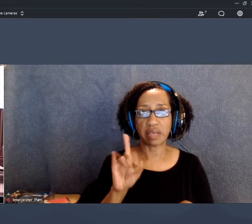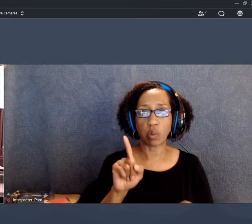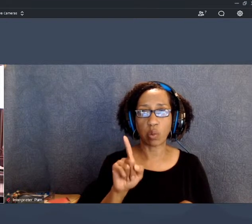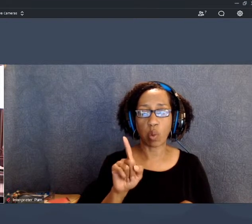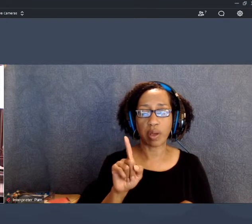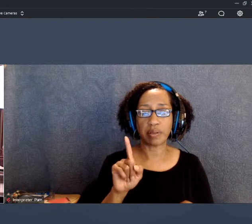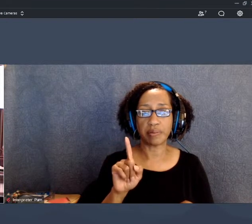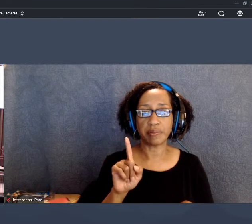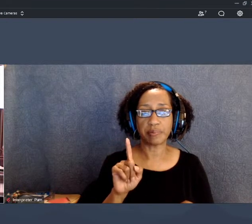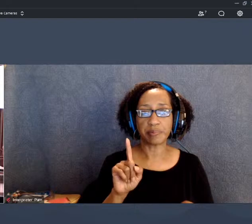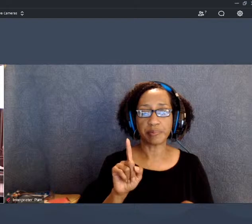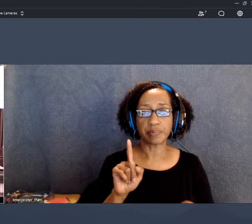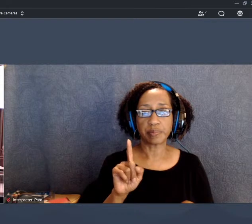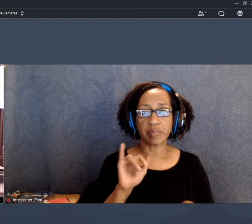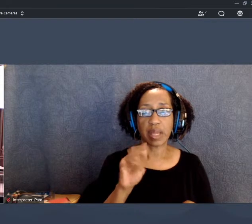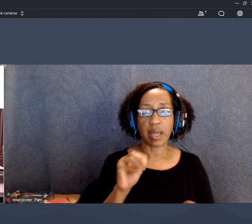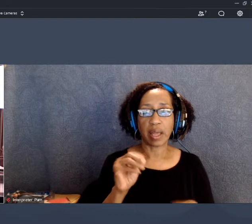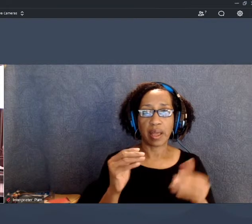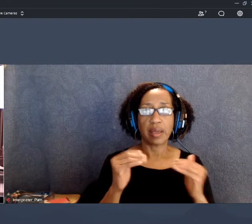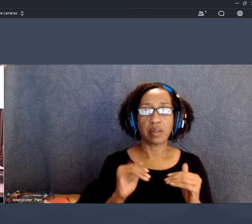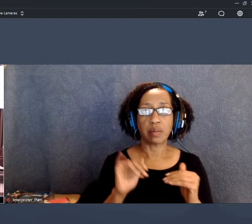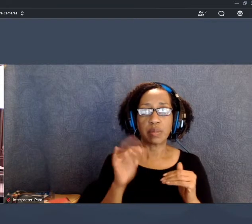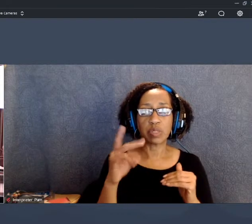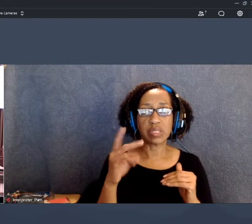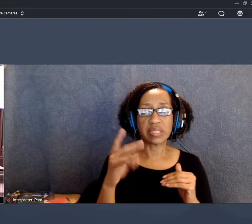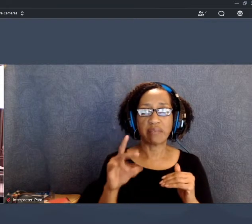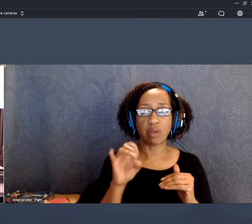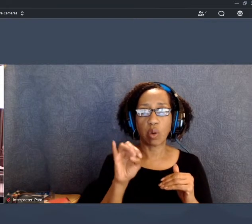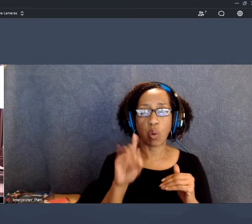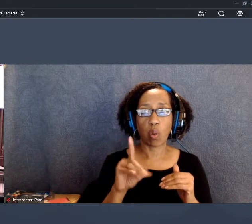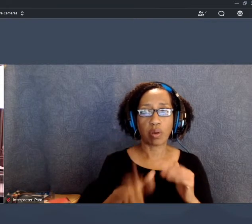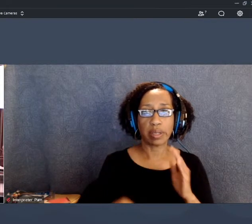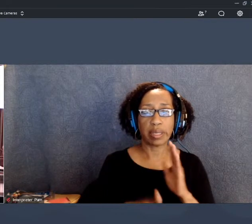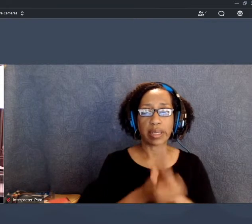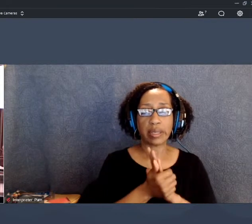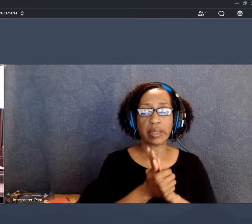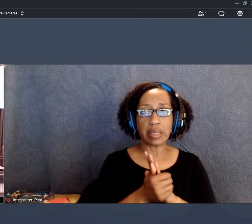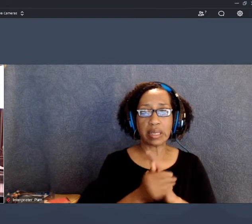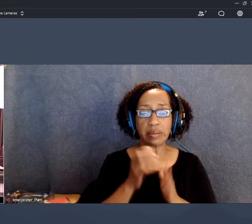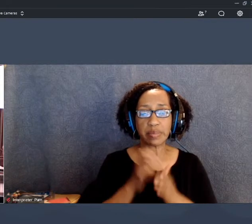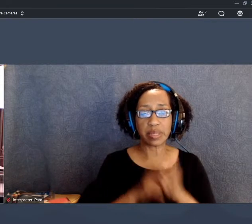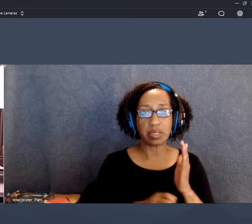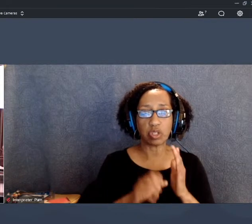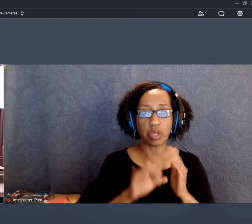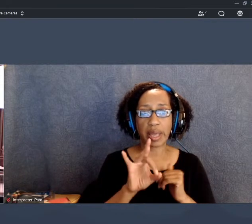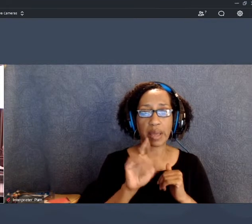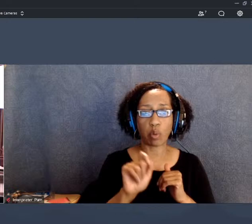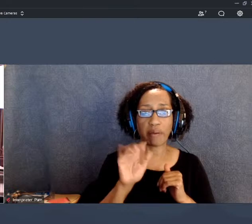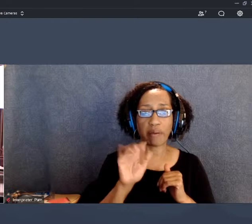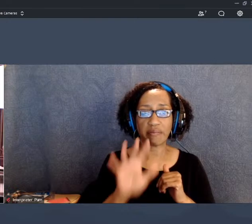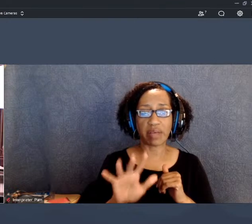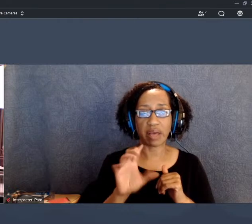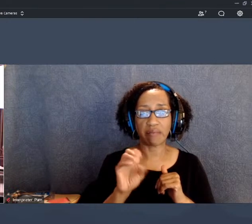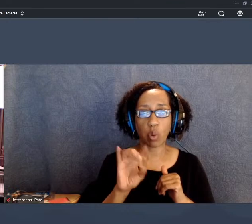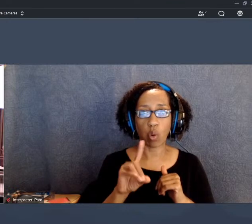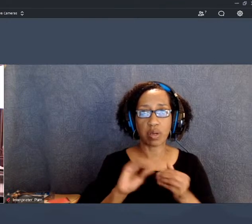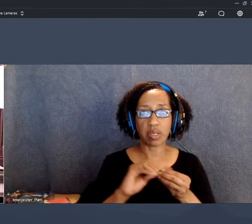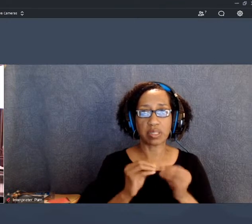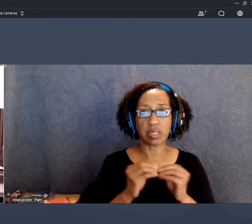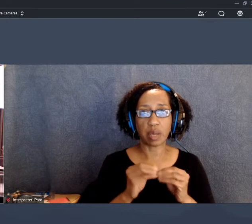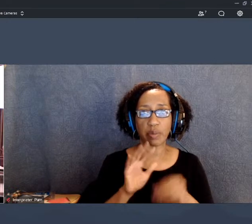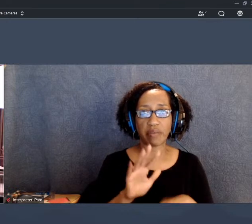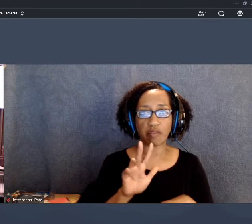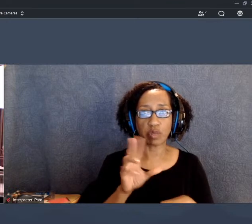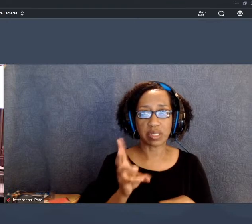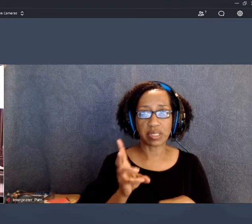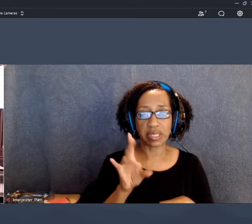5791. Item number 17 is an ordinance amending Chapter 8.5 of Ordinance number 5367